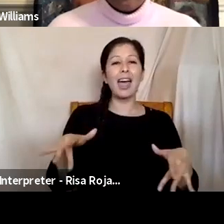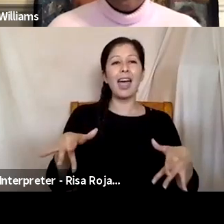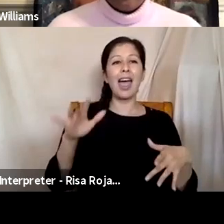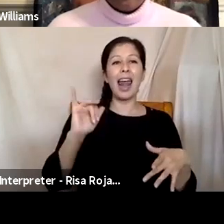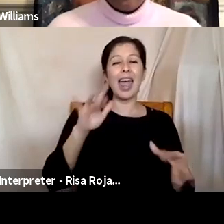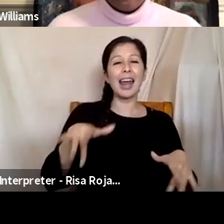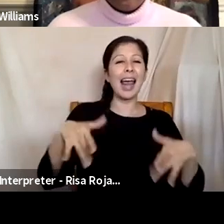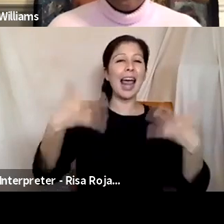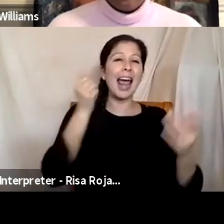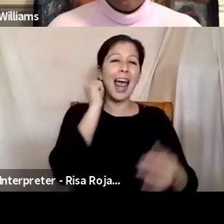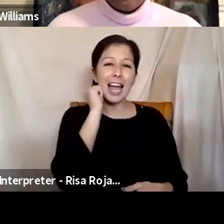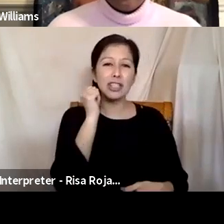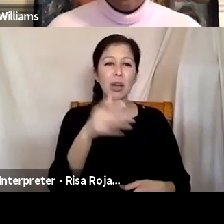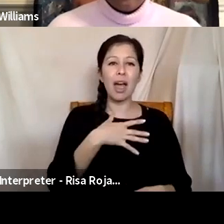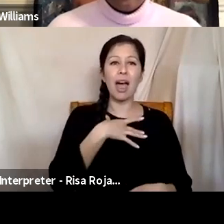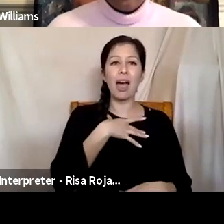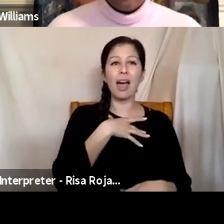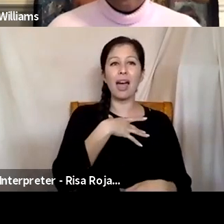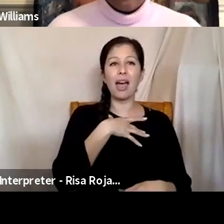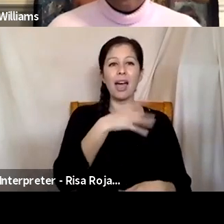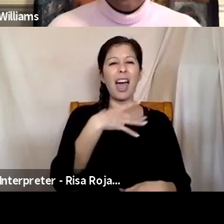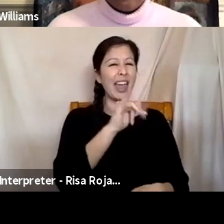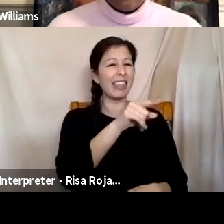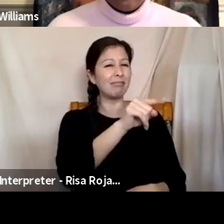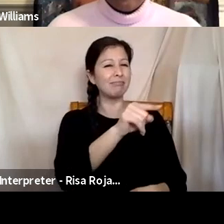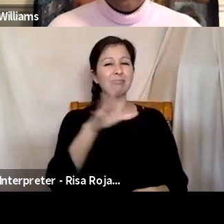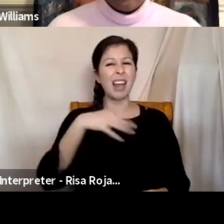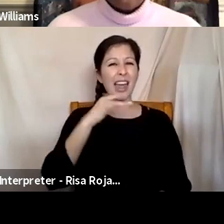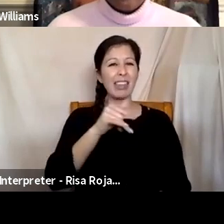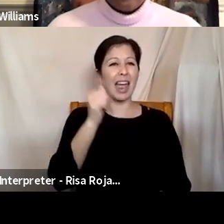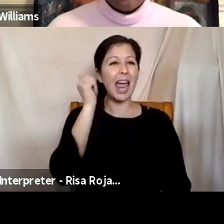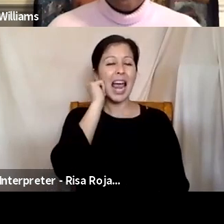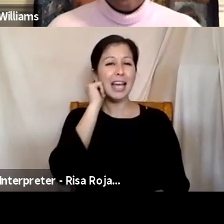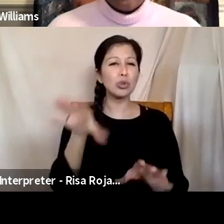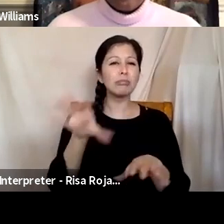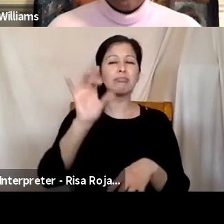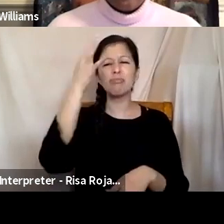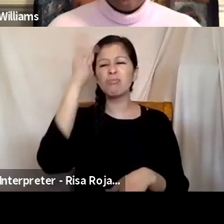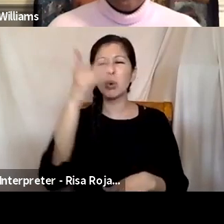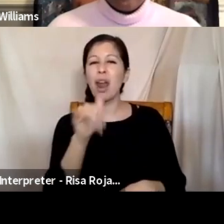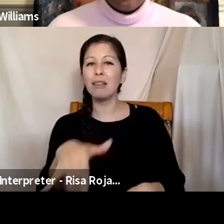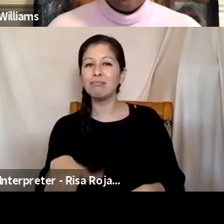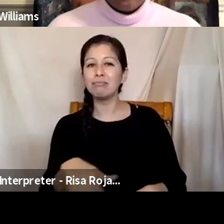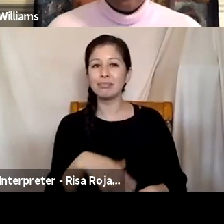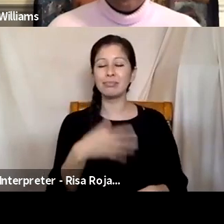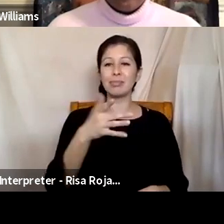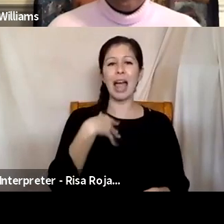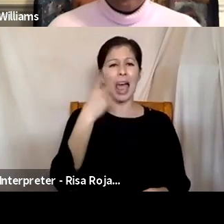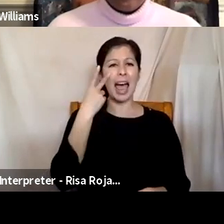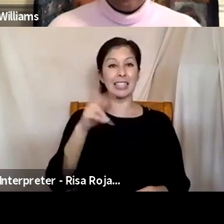it. I like the way you put that, Monika. Okay. I like that too. I also have seen though, when people really